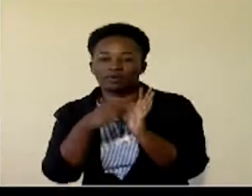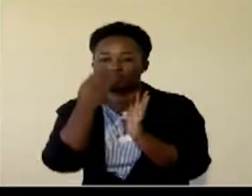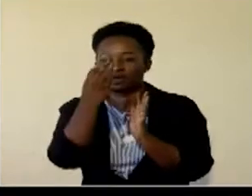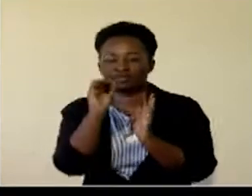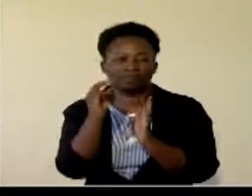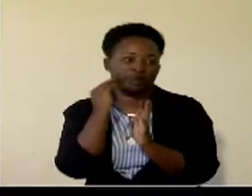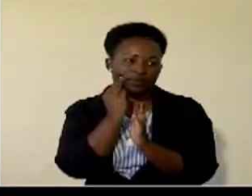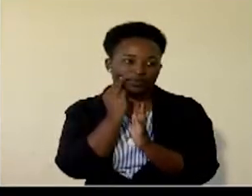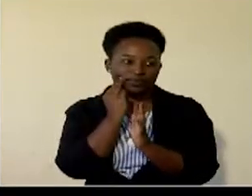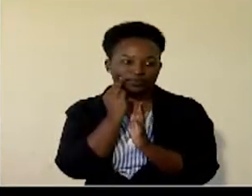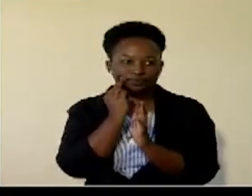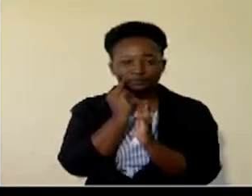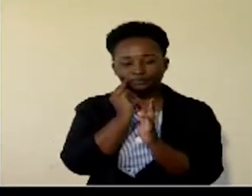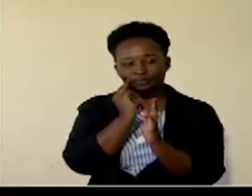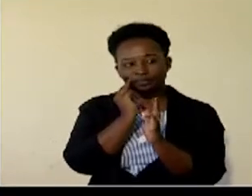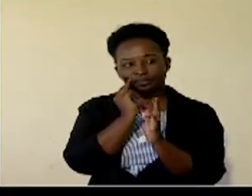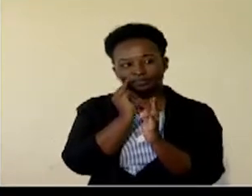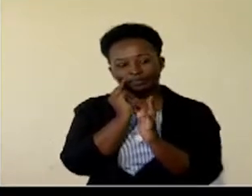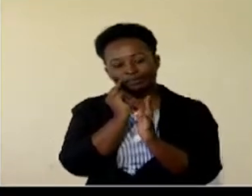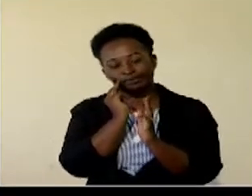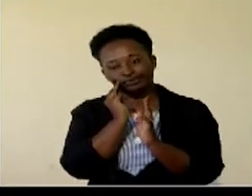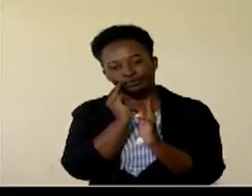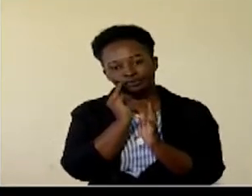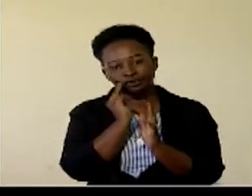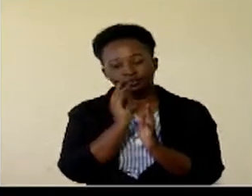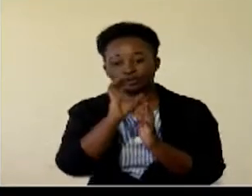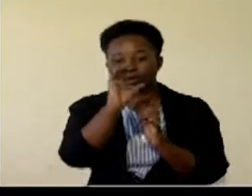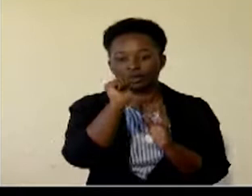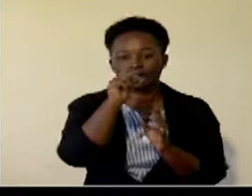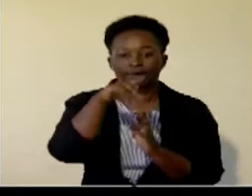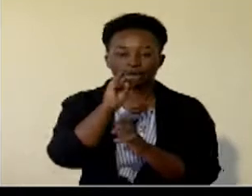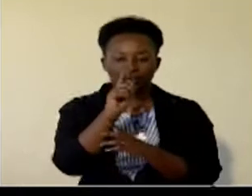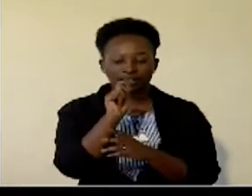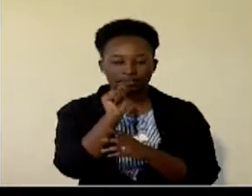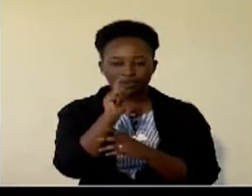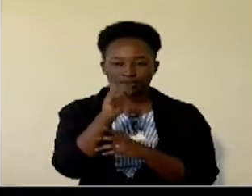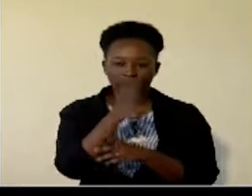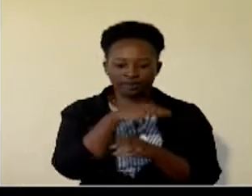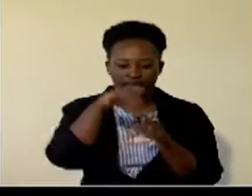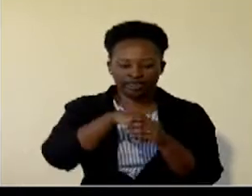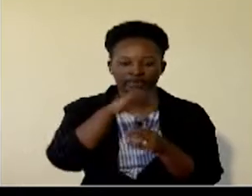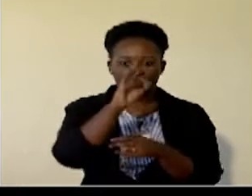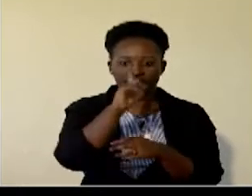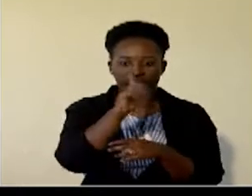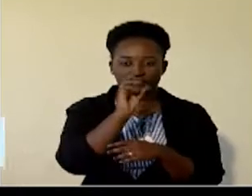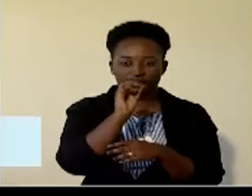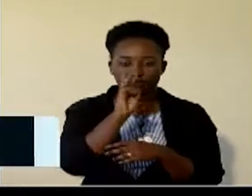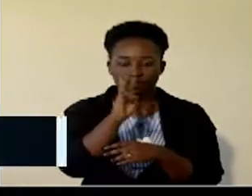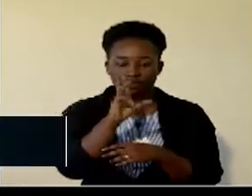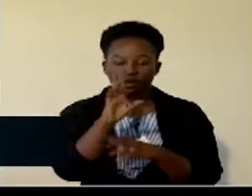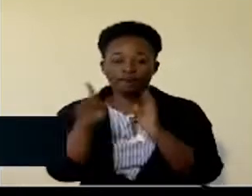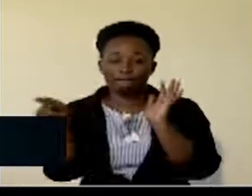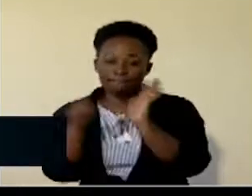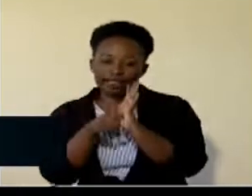if you get 20 million, which is the capital inflow, minus 30 million, which is